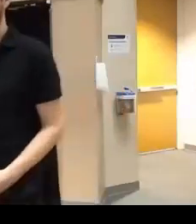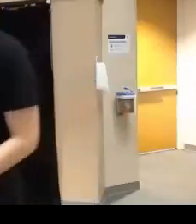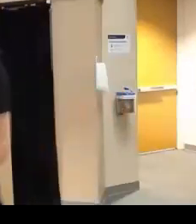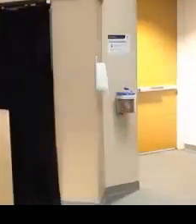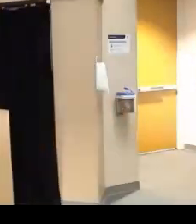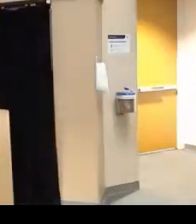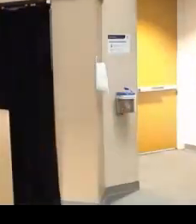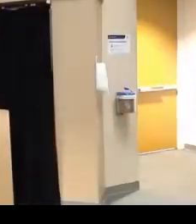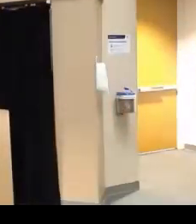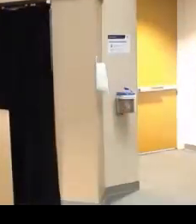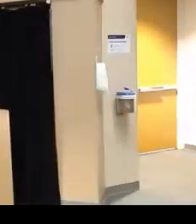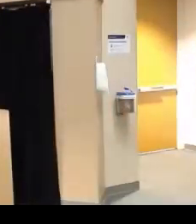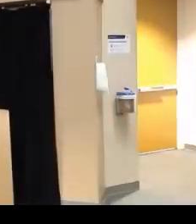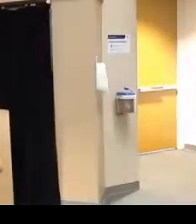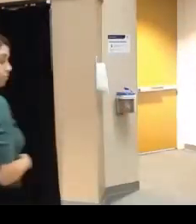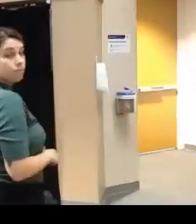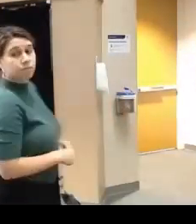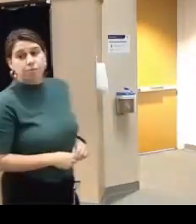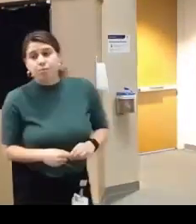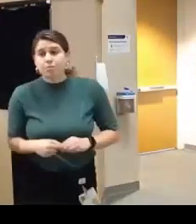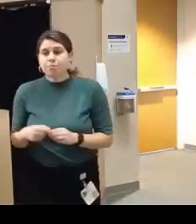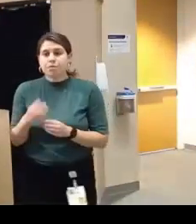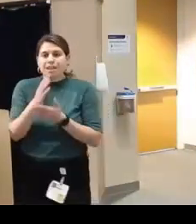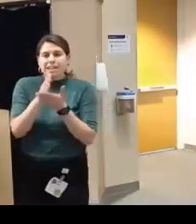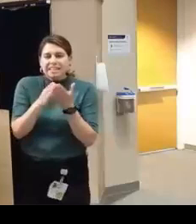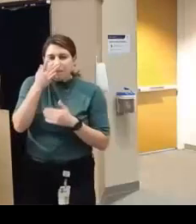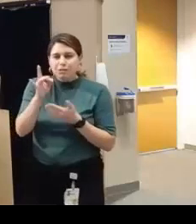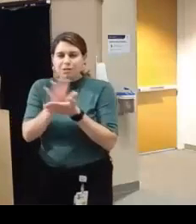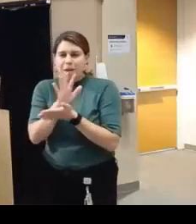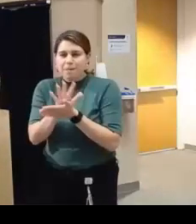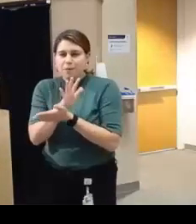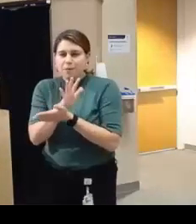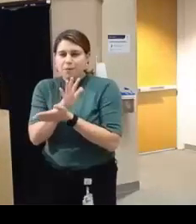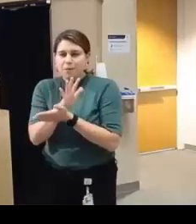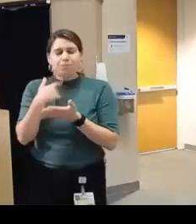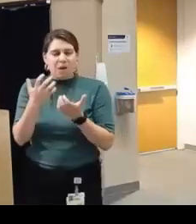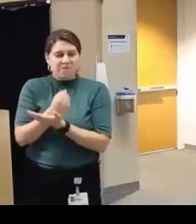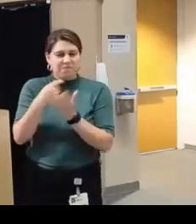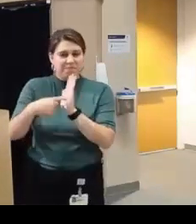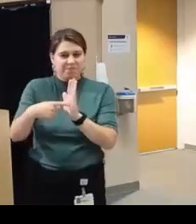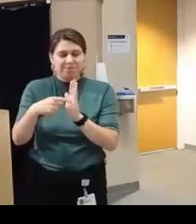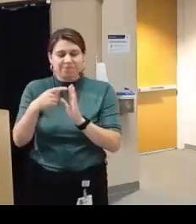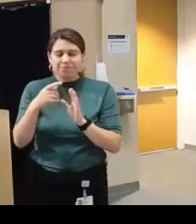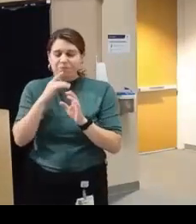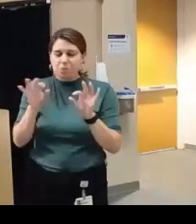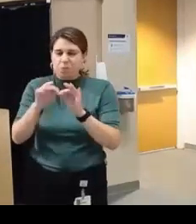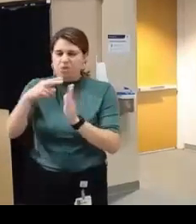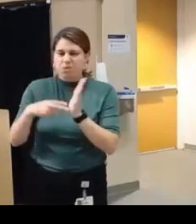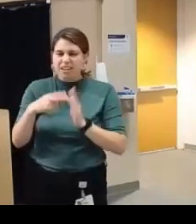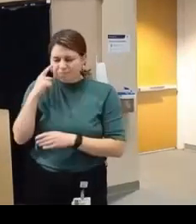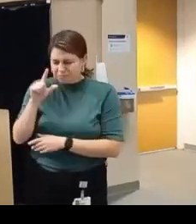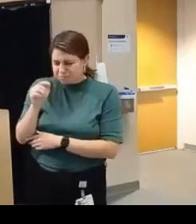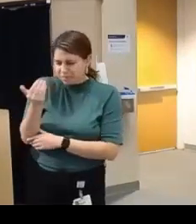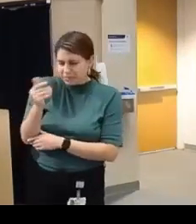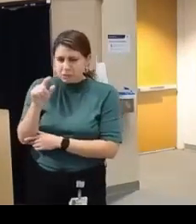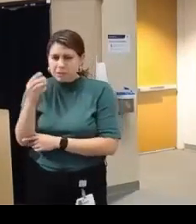interesting papers that came out that I highly recommend taking some time to read. A couple of years ago, I think it was in 2015,